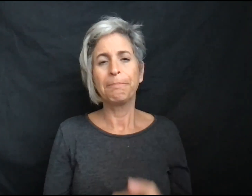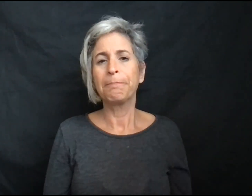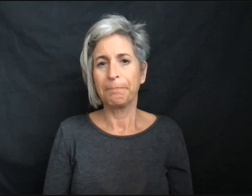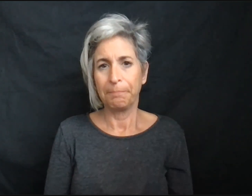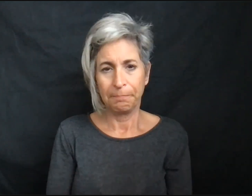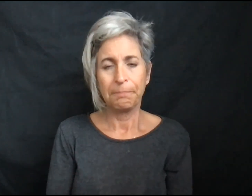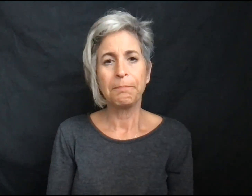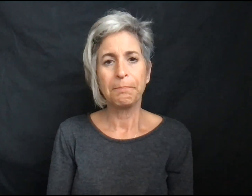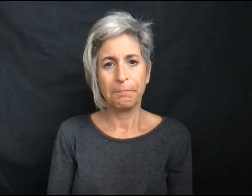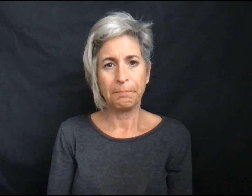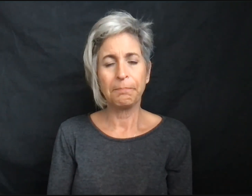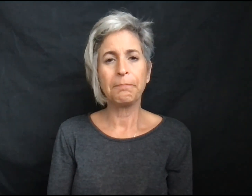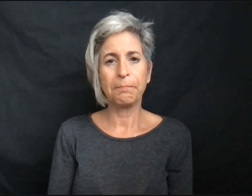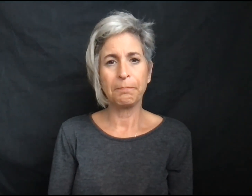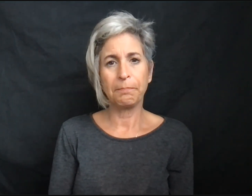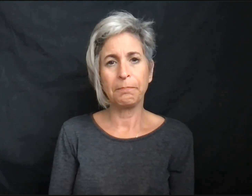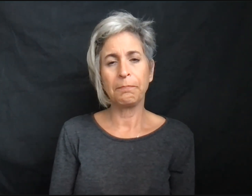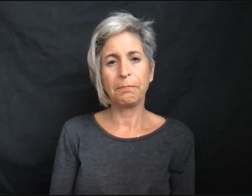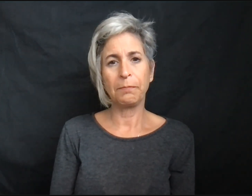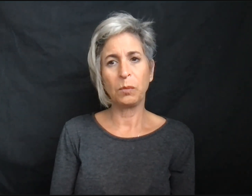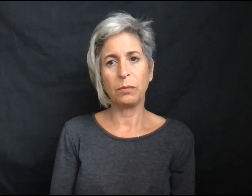Note that.